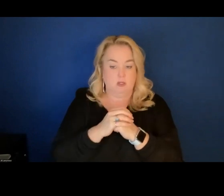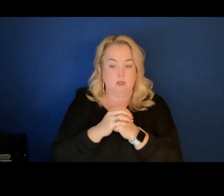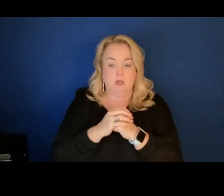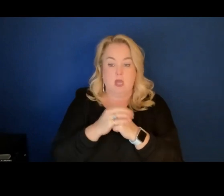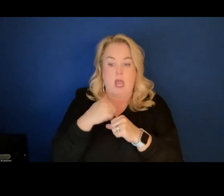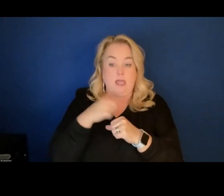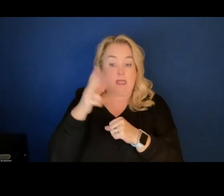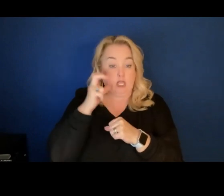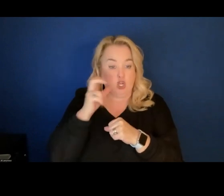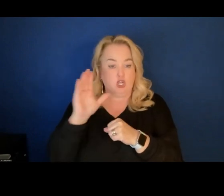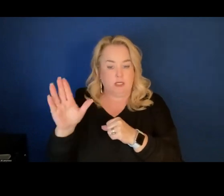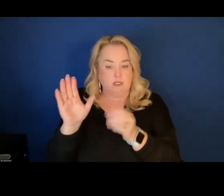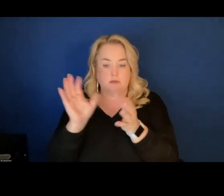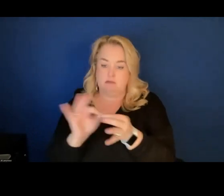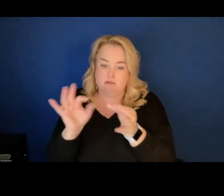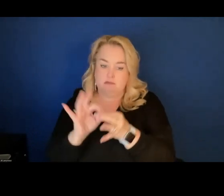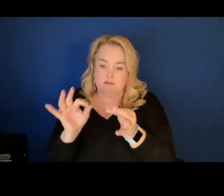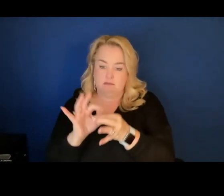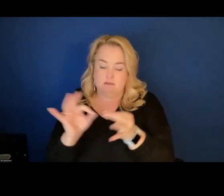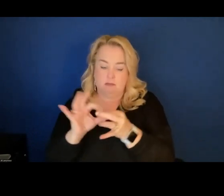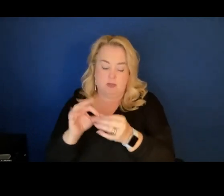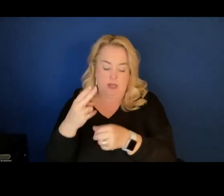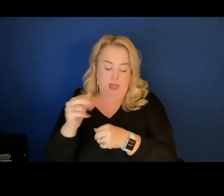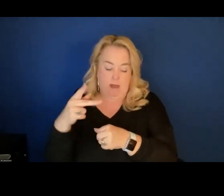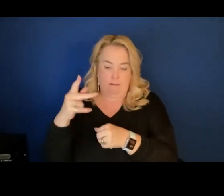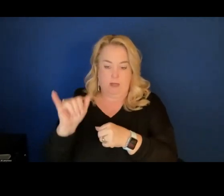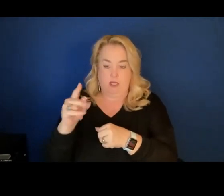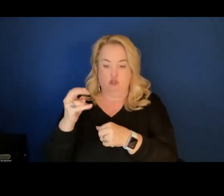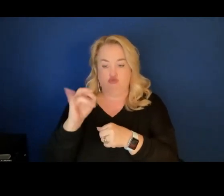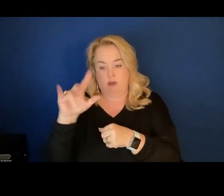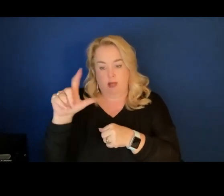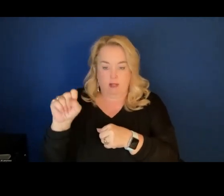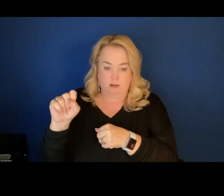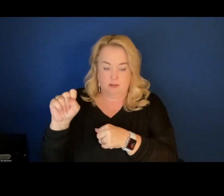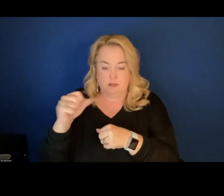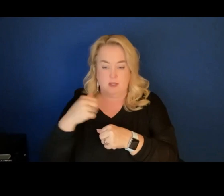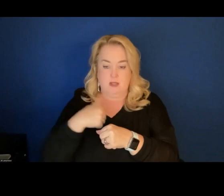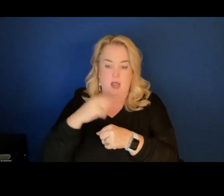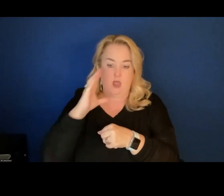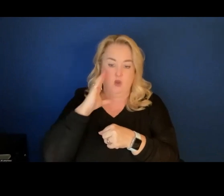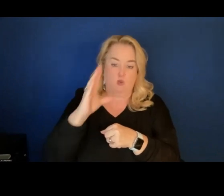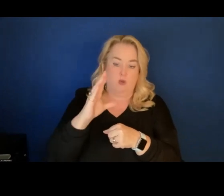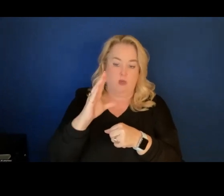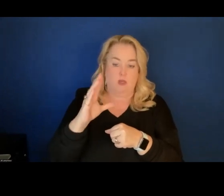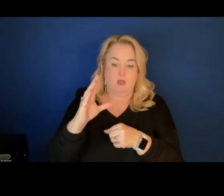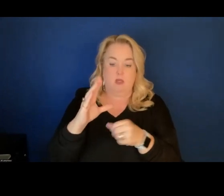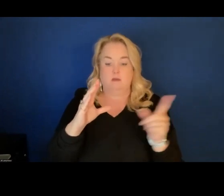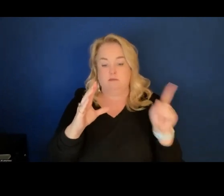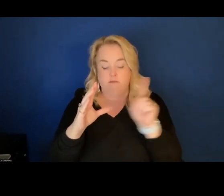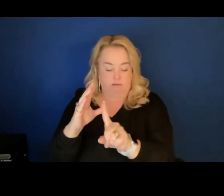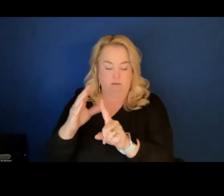hear happy trails," which is how we end each session, "that I come running to shut down my laptop."